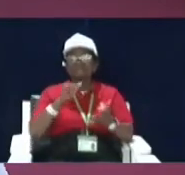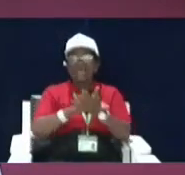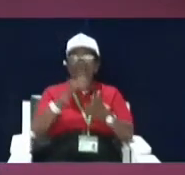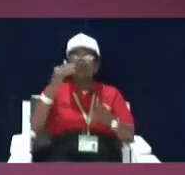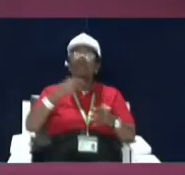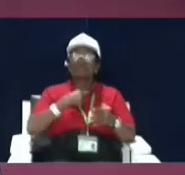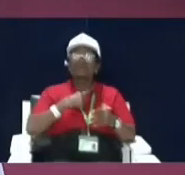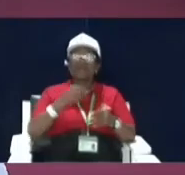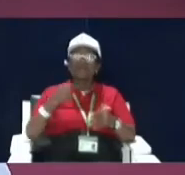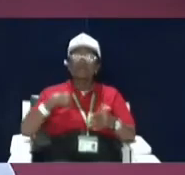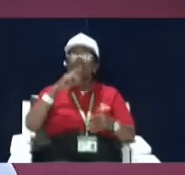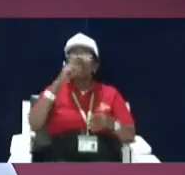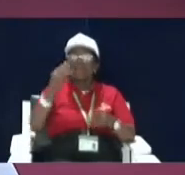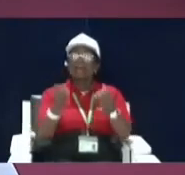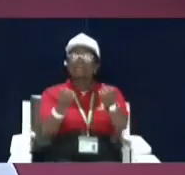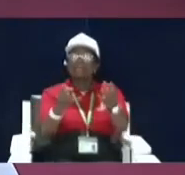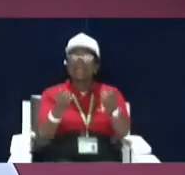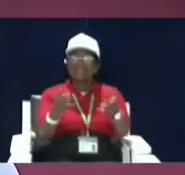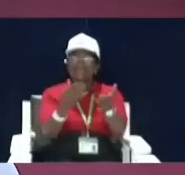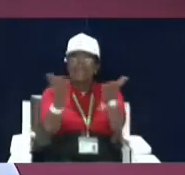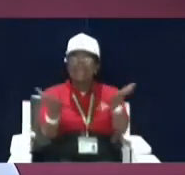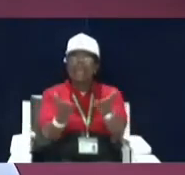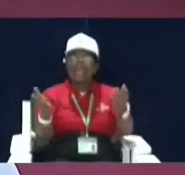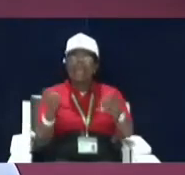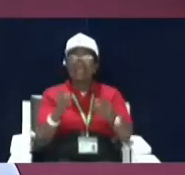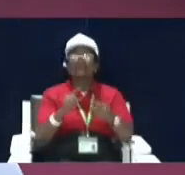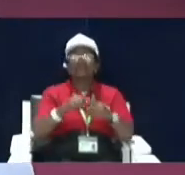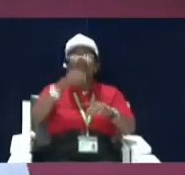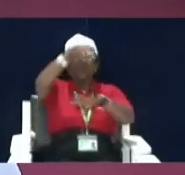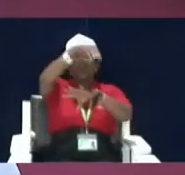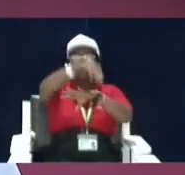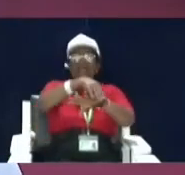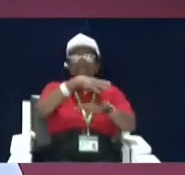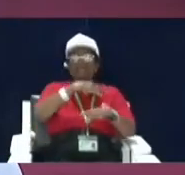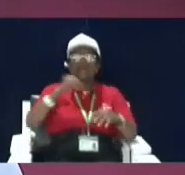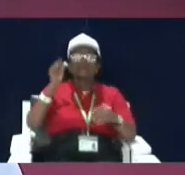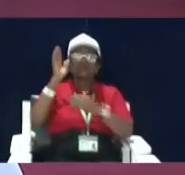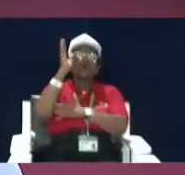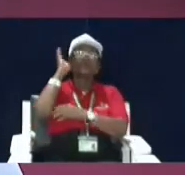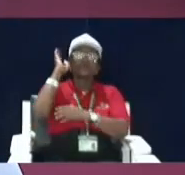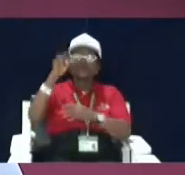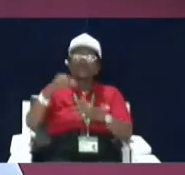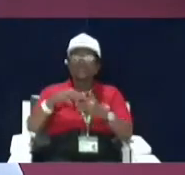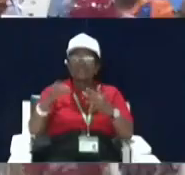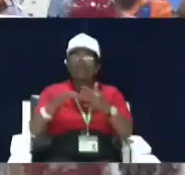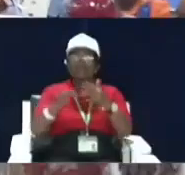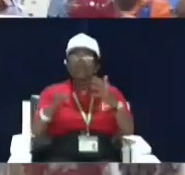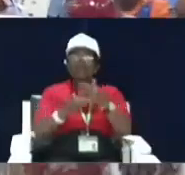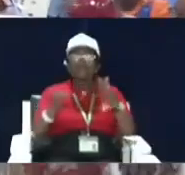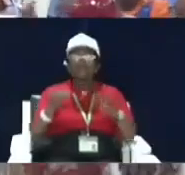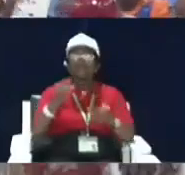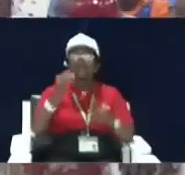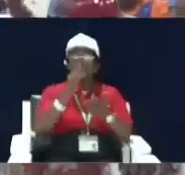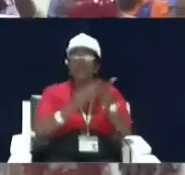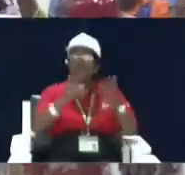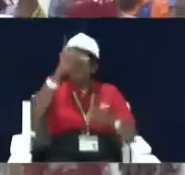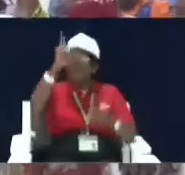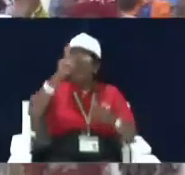We are many here tonight, and God is going to choose someone to be the first.